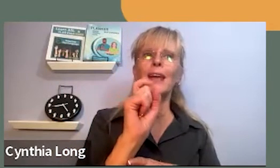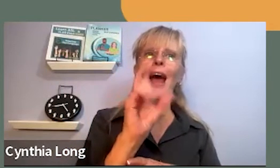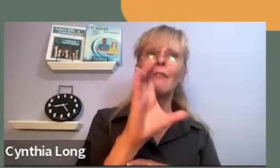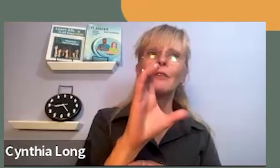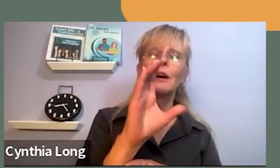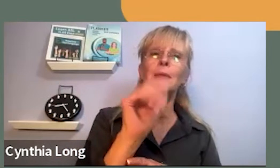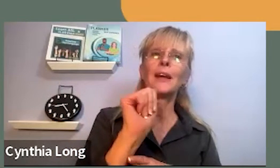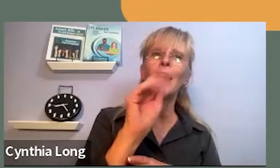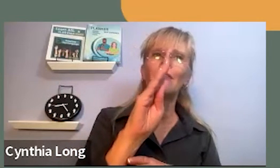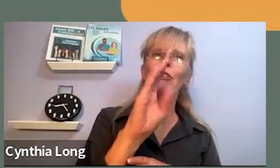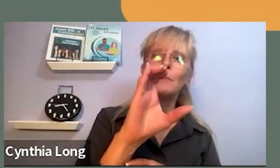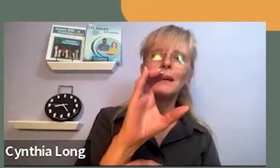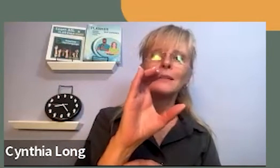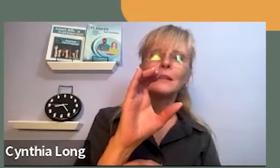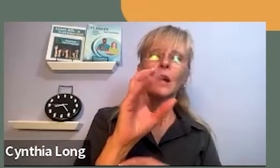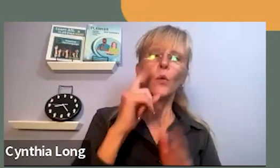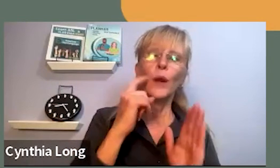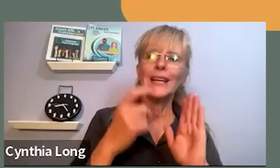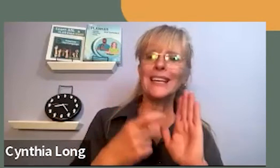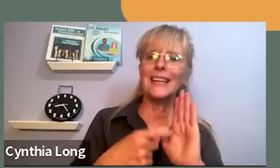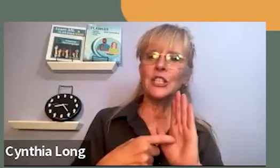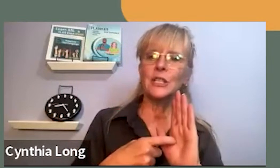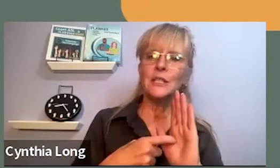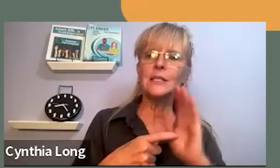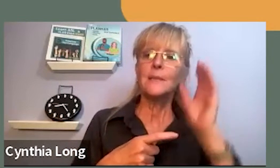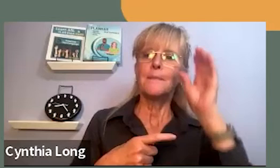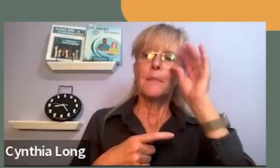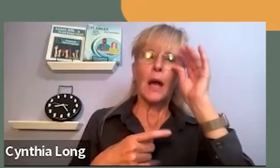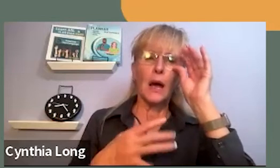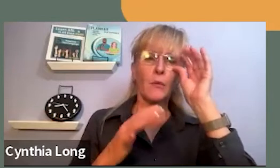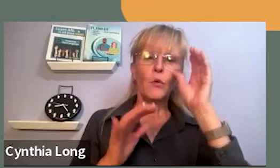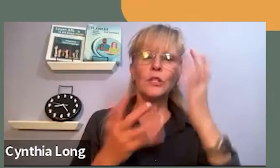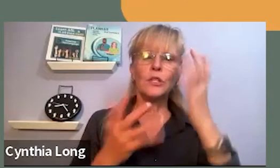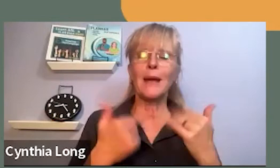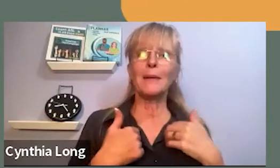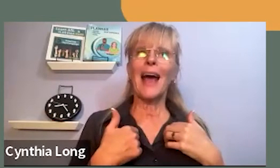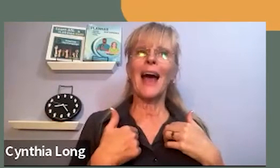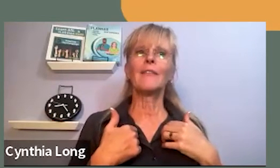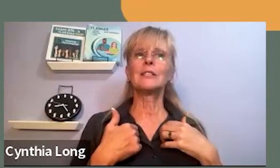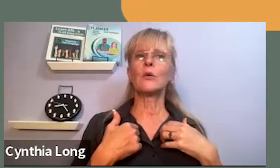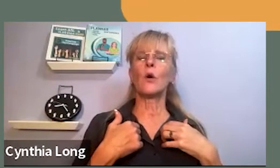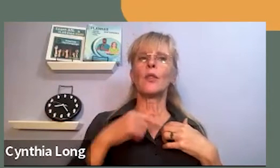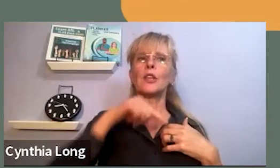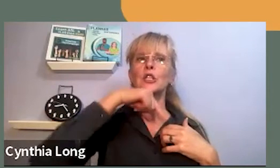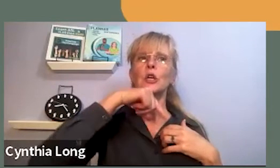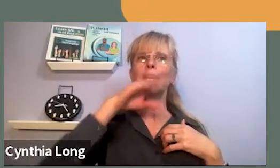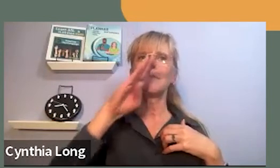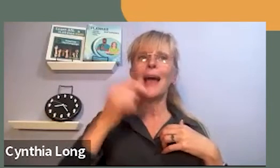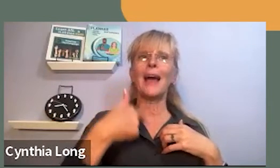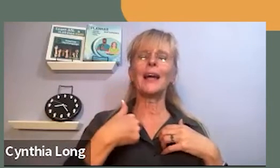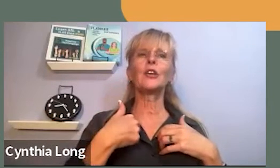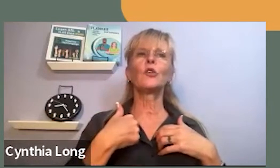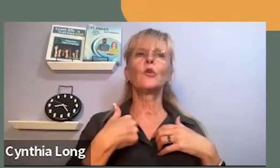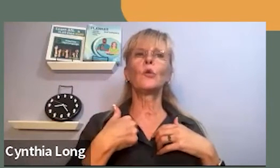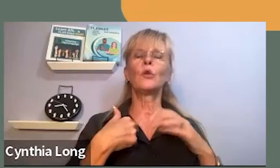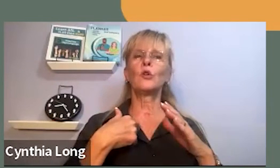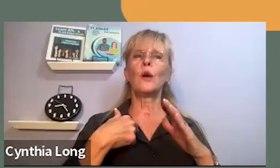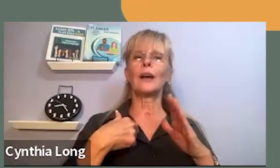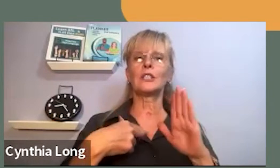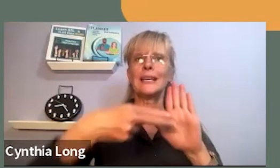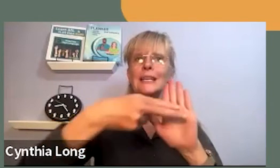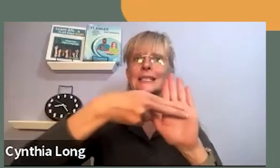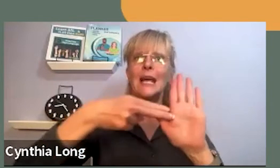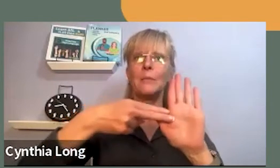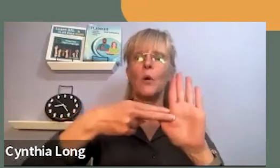Maybe with the alphabet recognitions, what you maybe have is on the turkey bag,